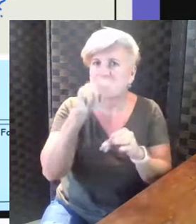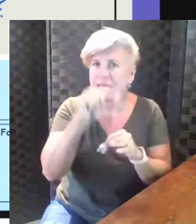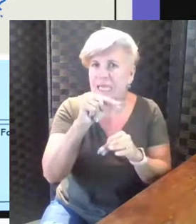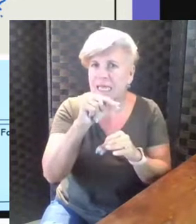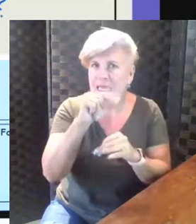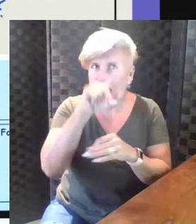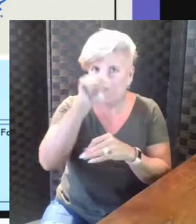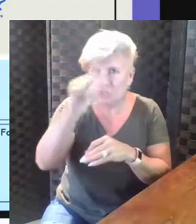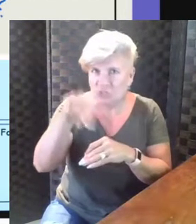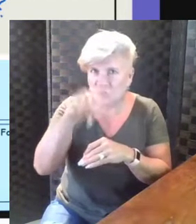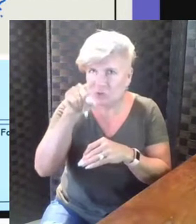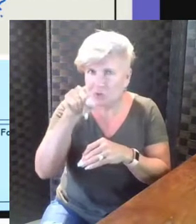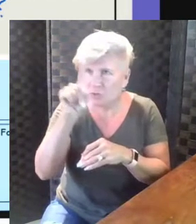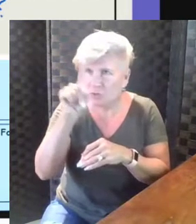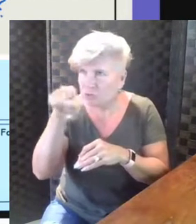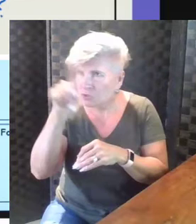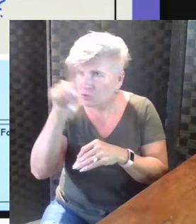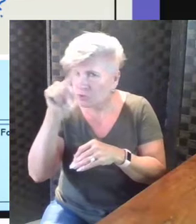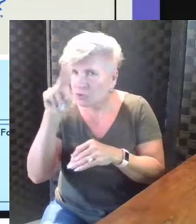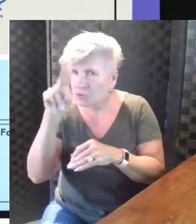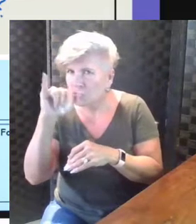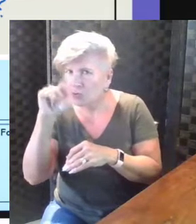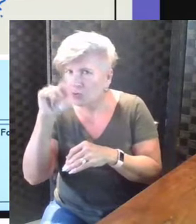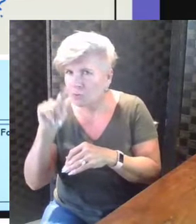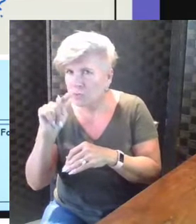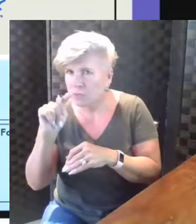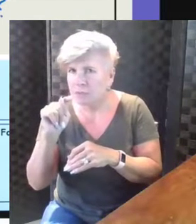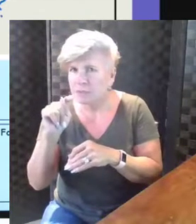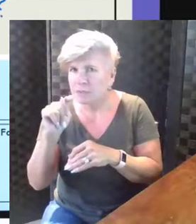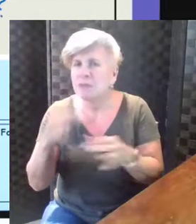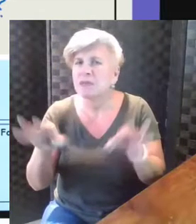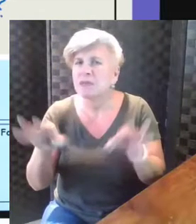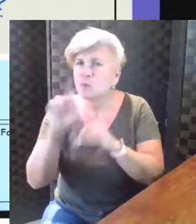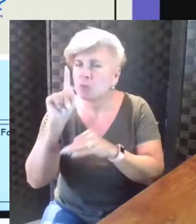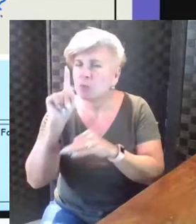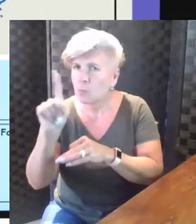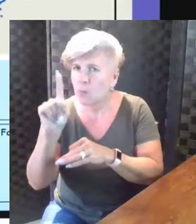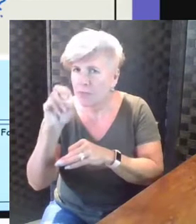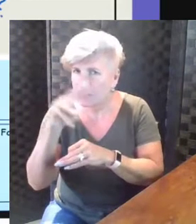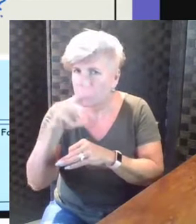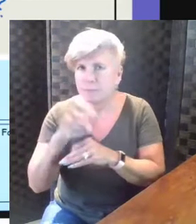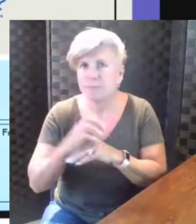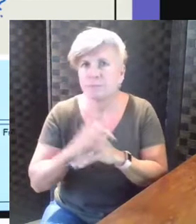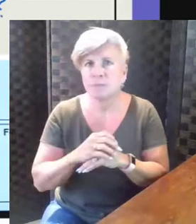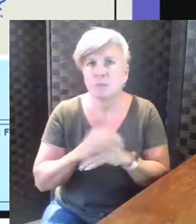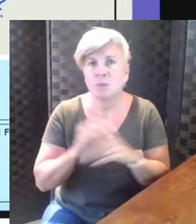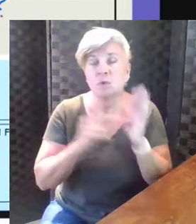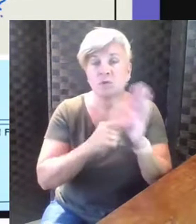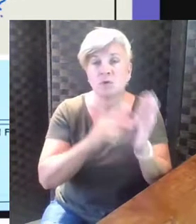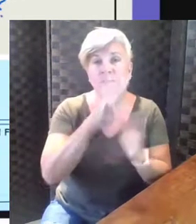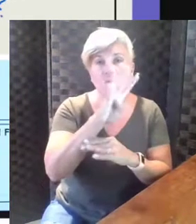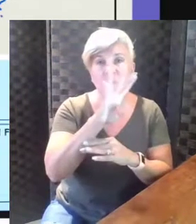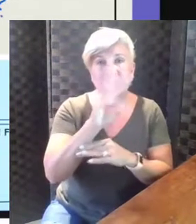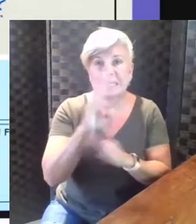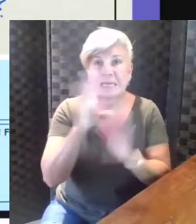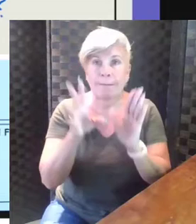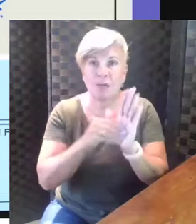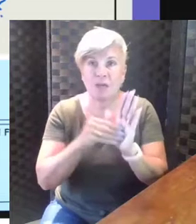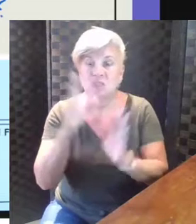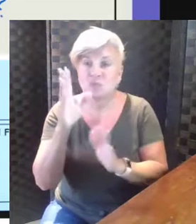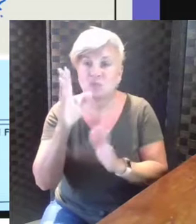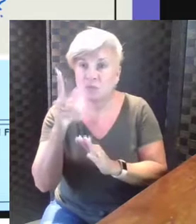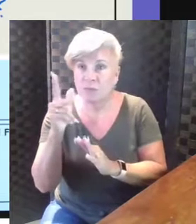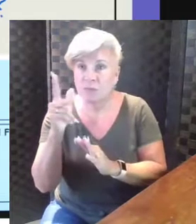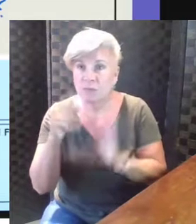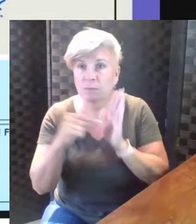circle that could be called a unit and that's worth 1. So we're going to show 46 plus 23 by